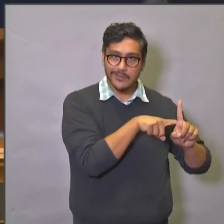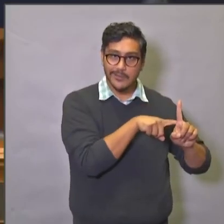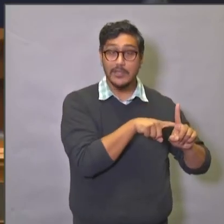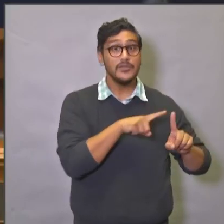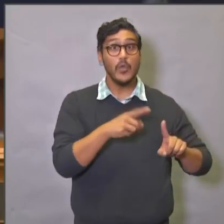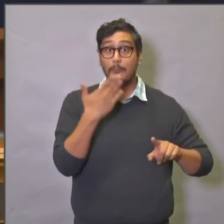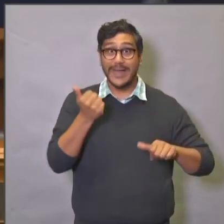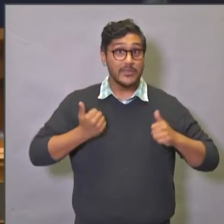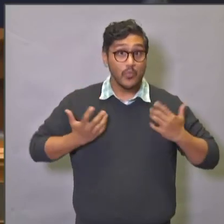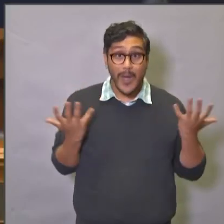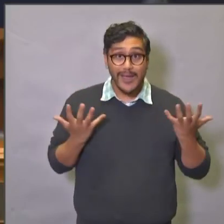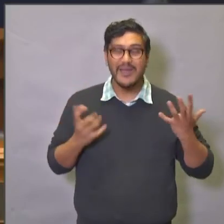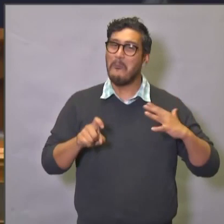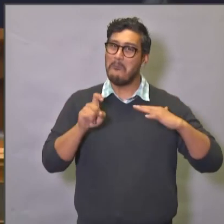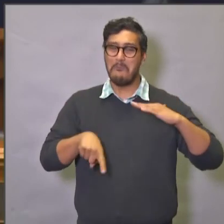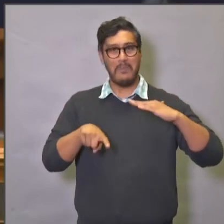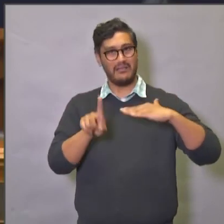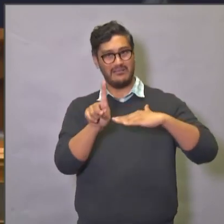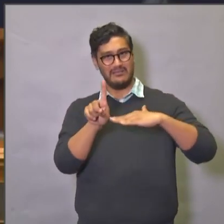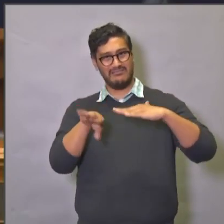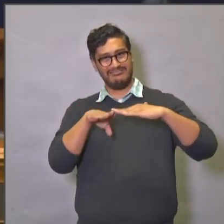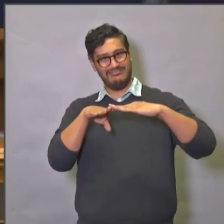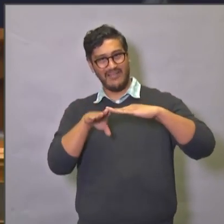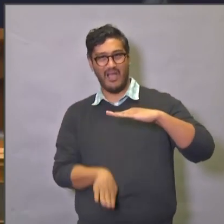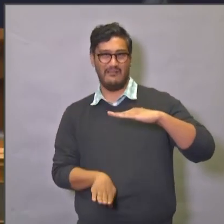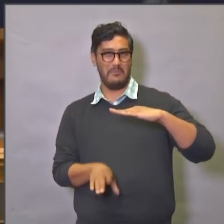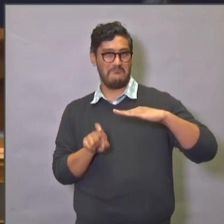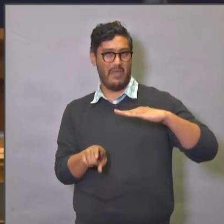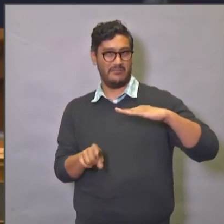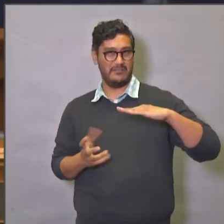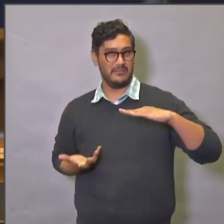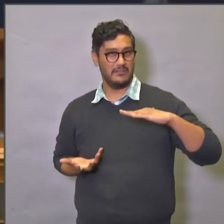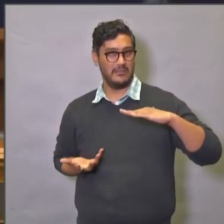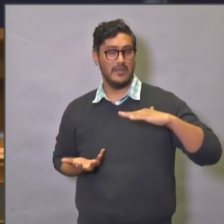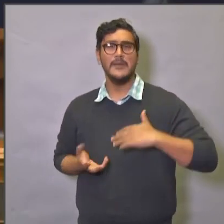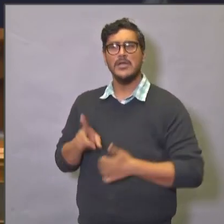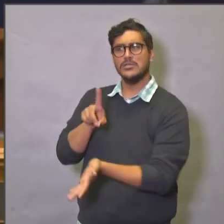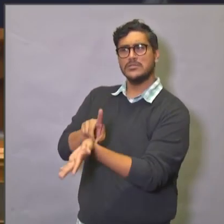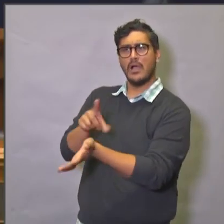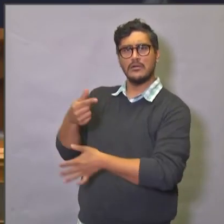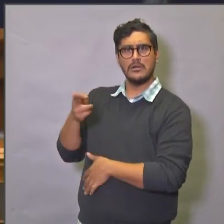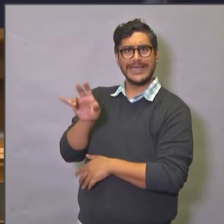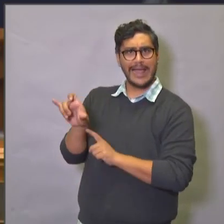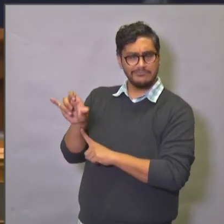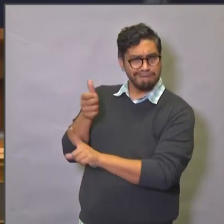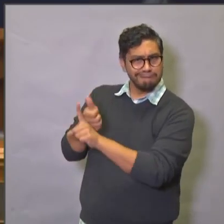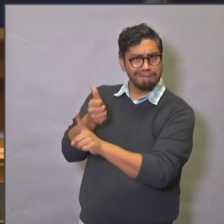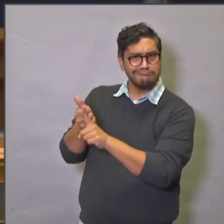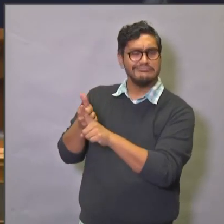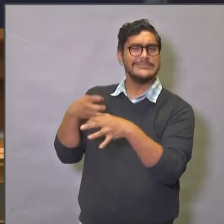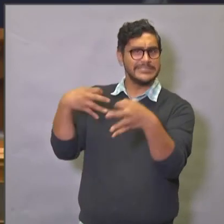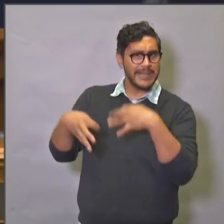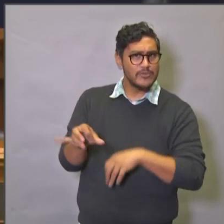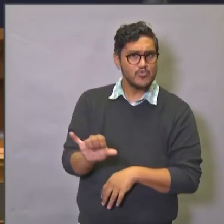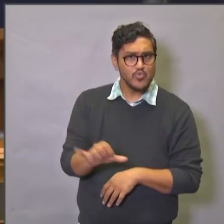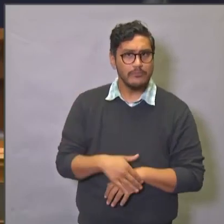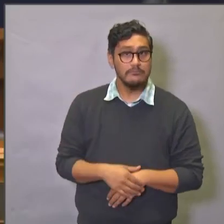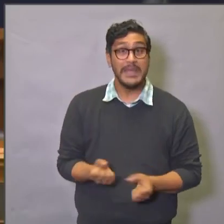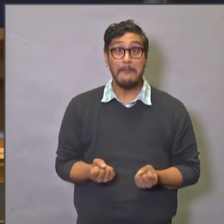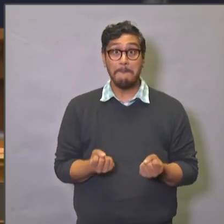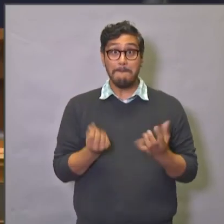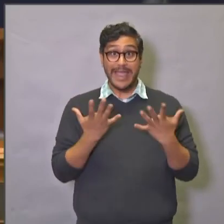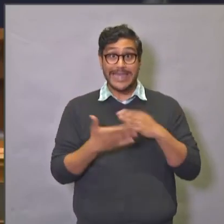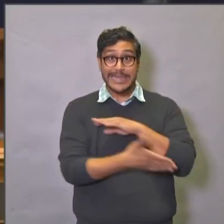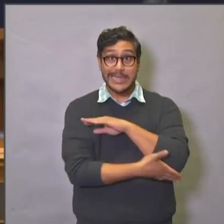number well below 1. I think Dr. Galley is also reflecting on the fact that we had many more counties start